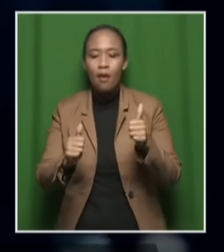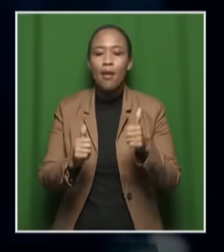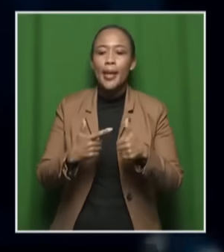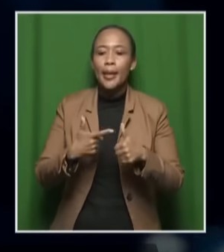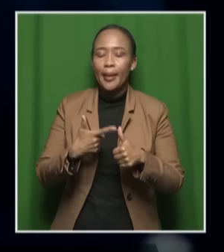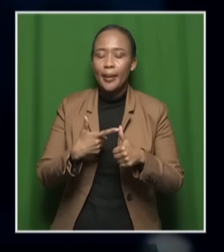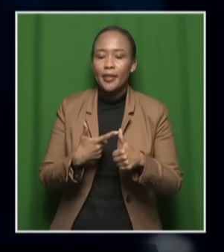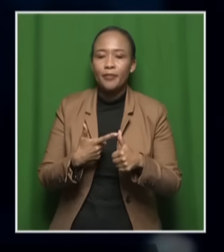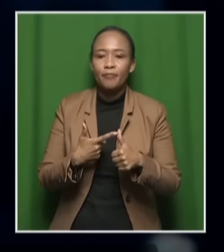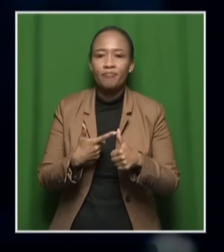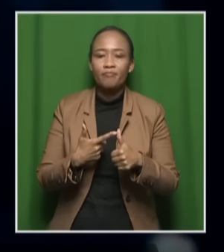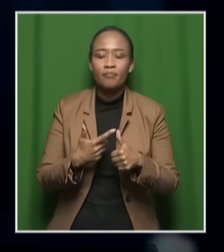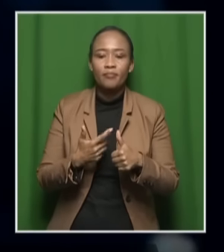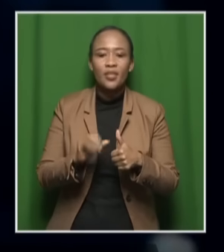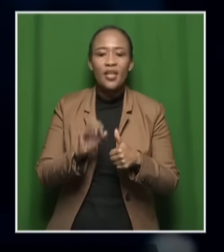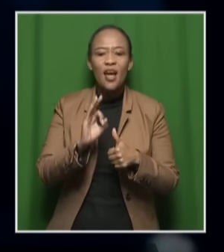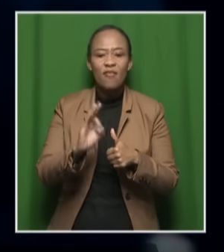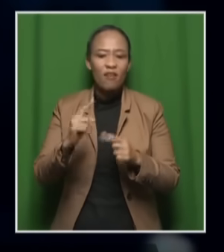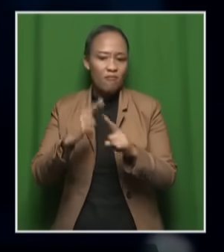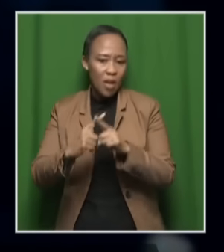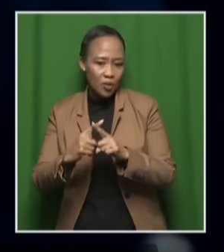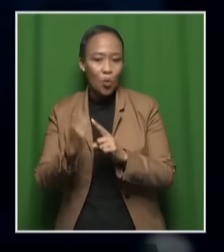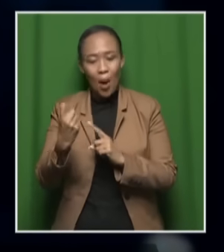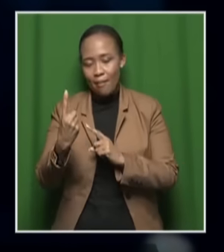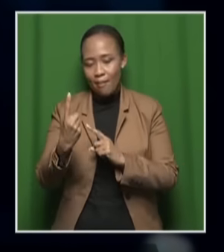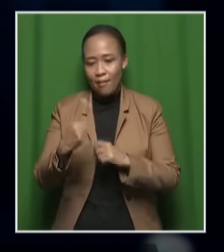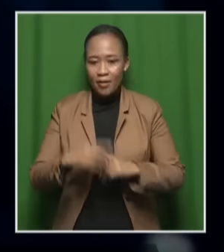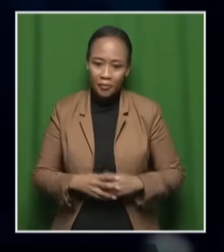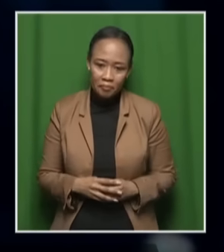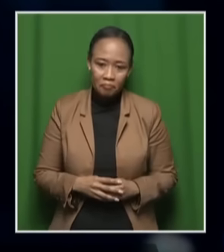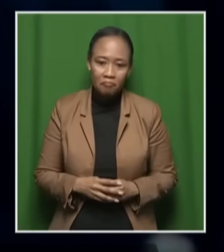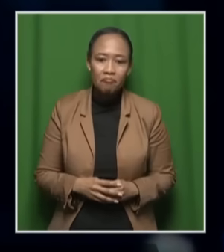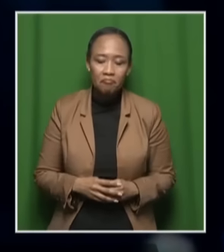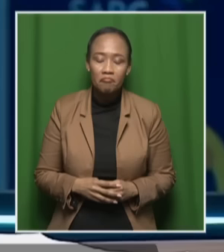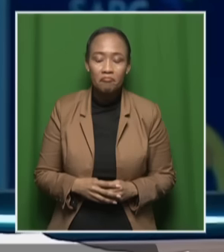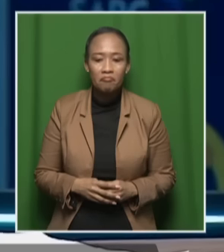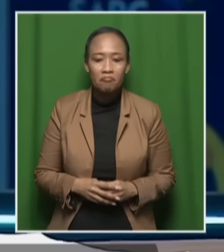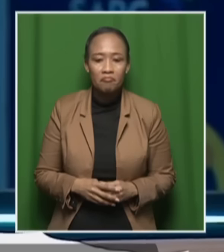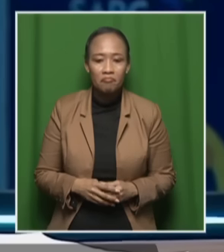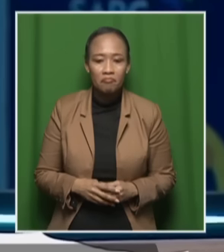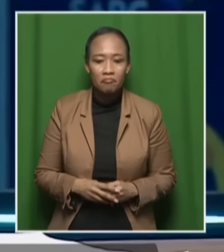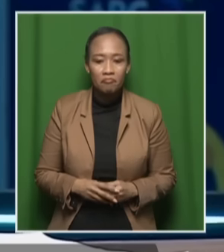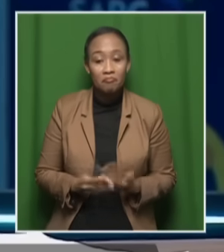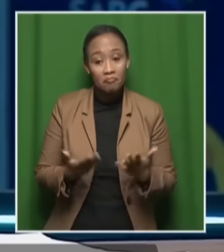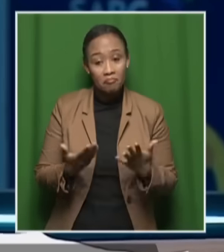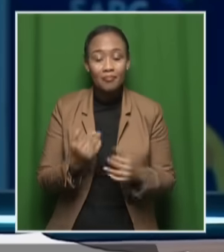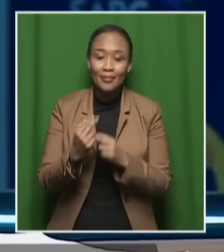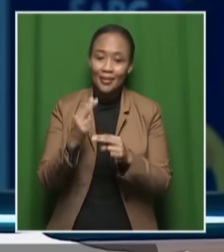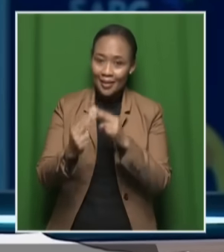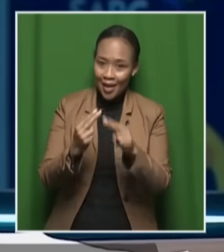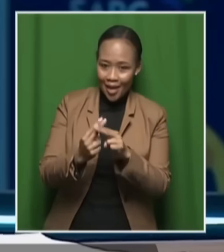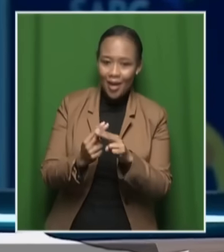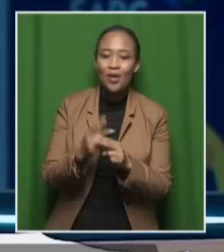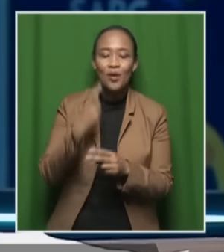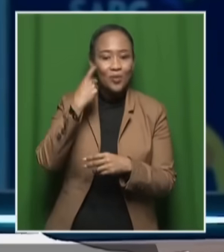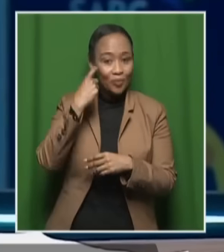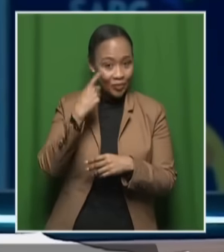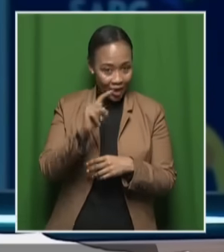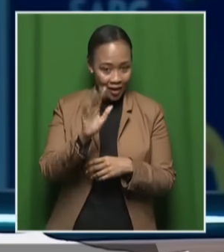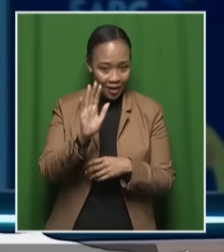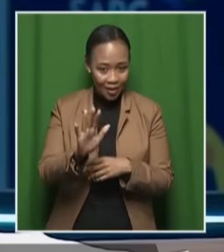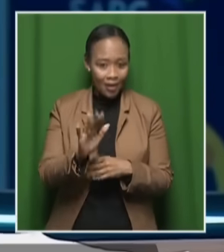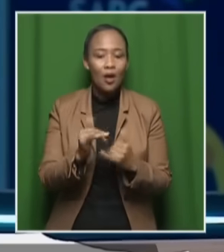and a Freedom Front plus 1. Again, we're just running through these just to give you